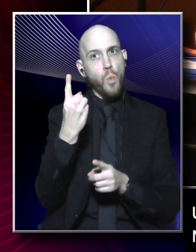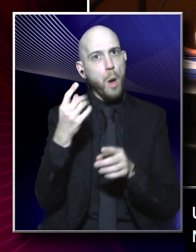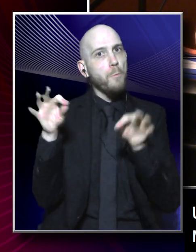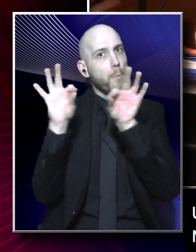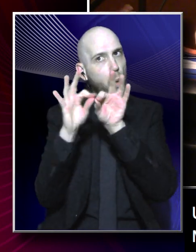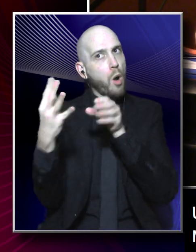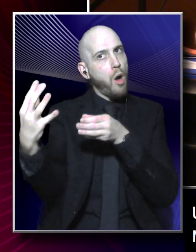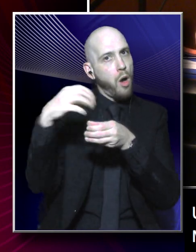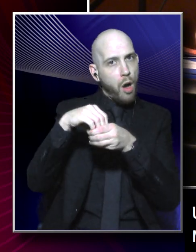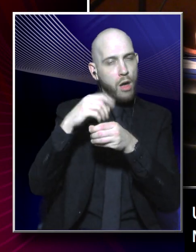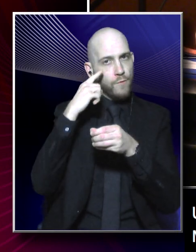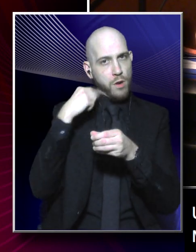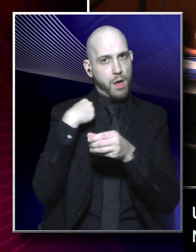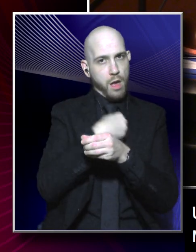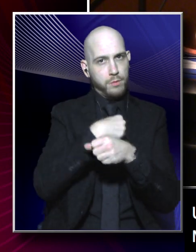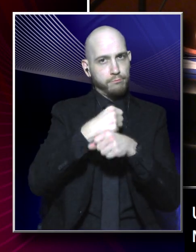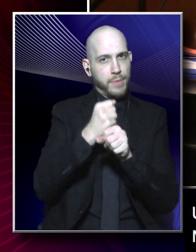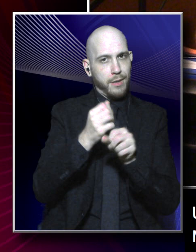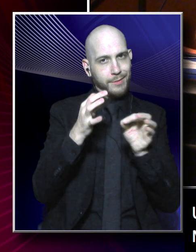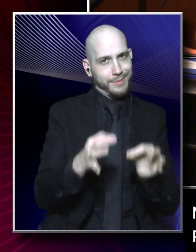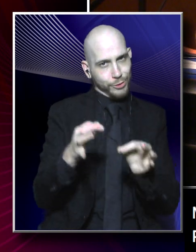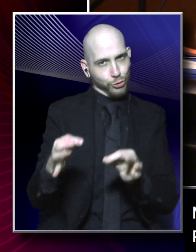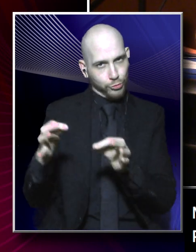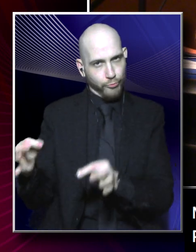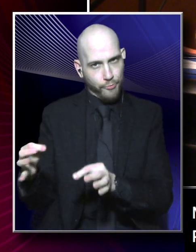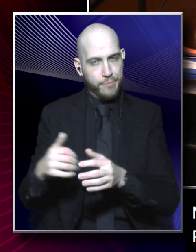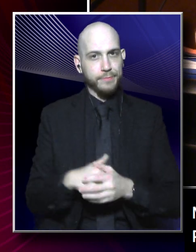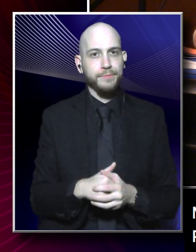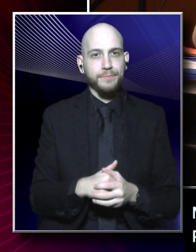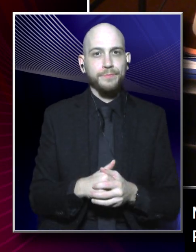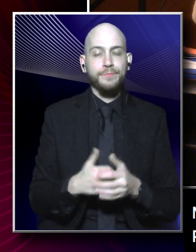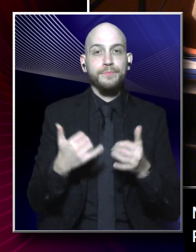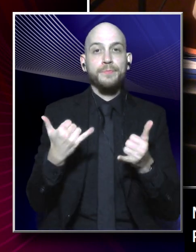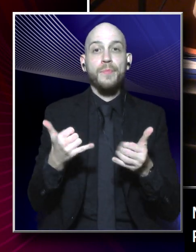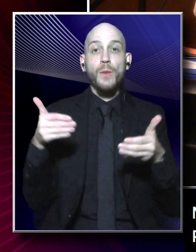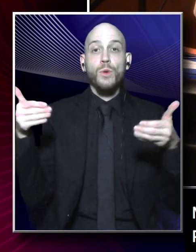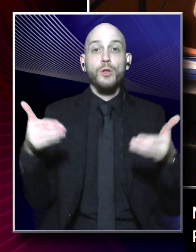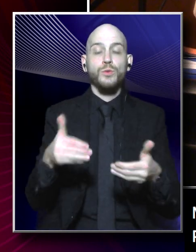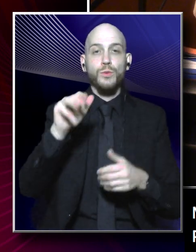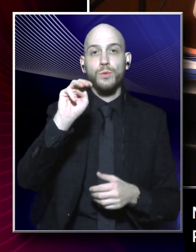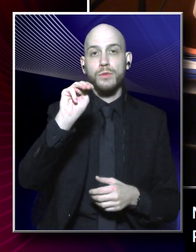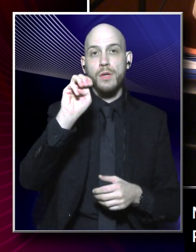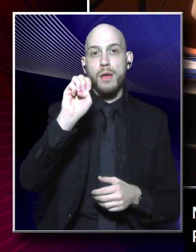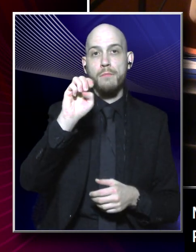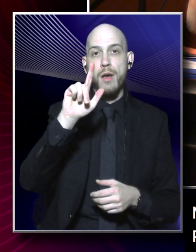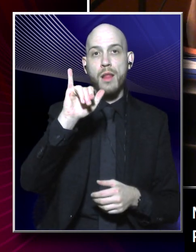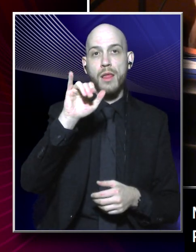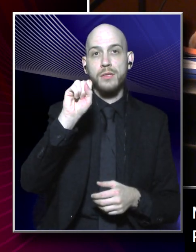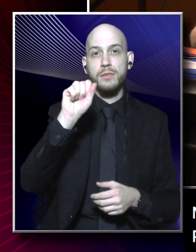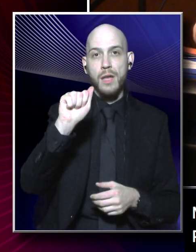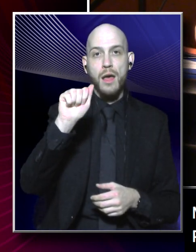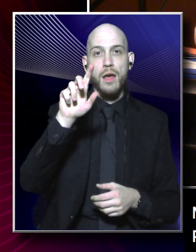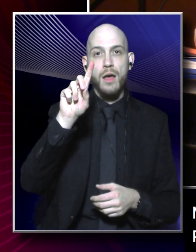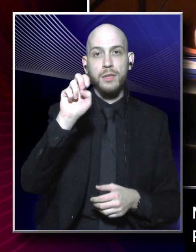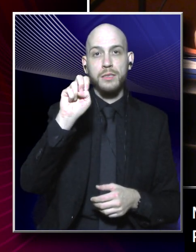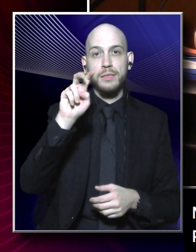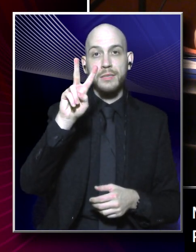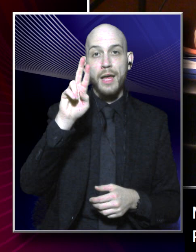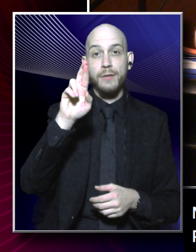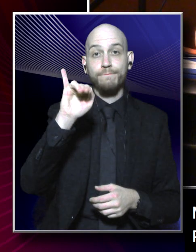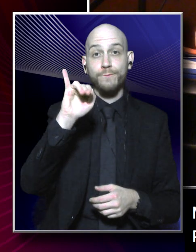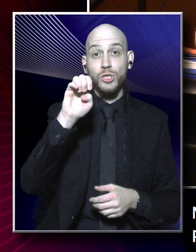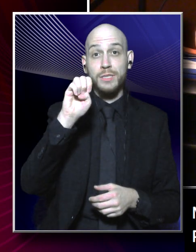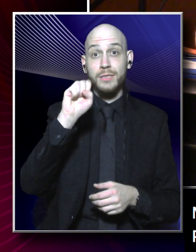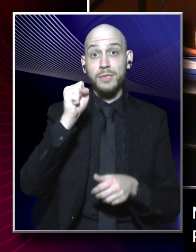process. So with that, I'm going to introduce Melissa DeVries, who is